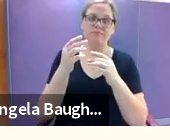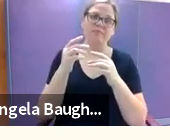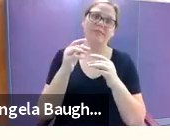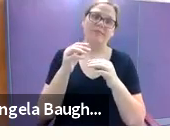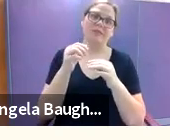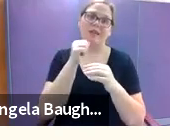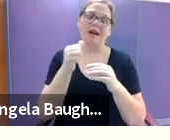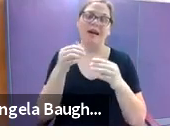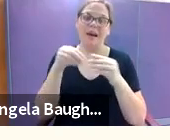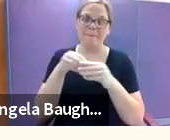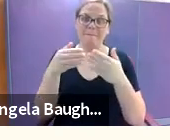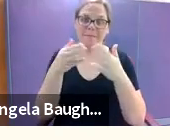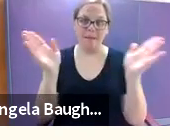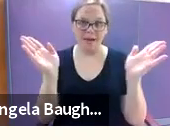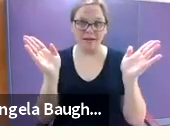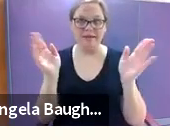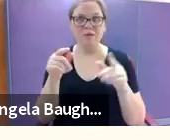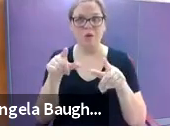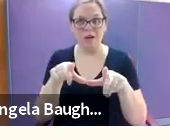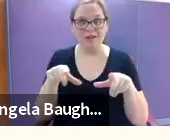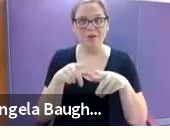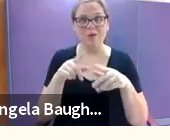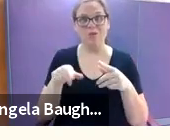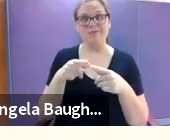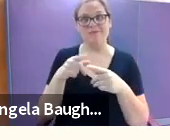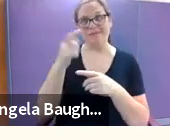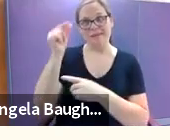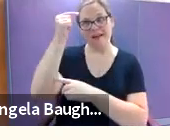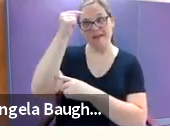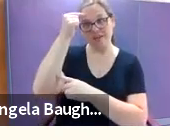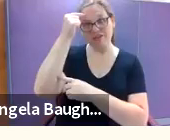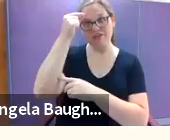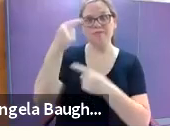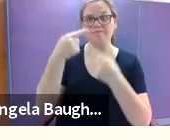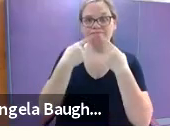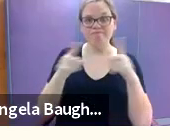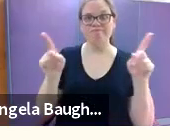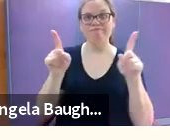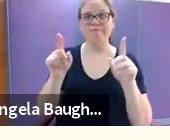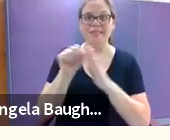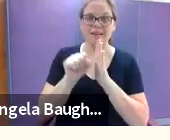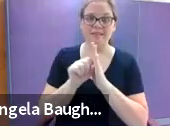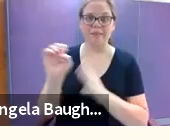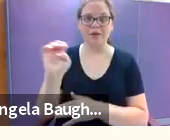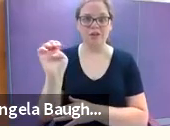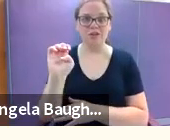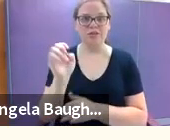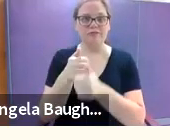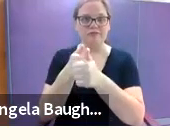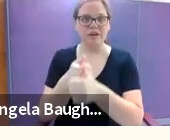at one location when the governor has declared a state of emergency in accordance with